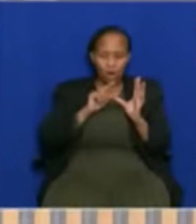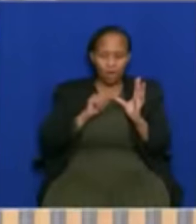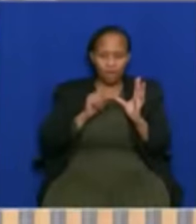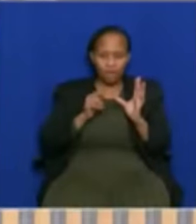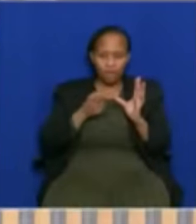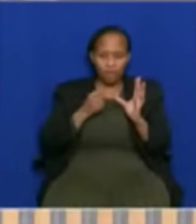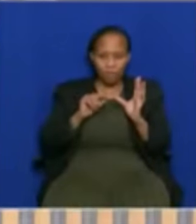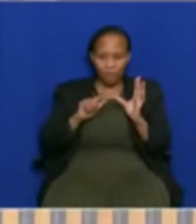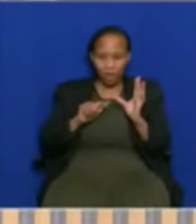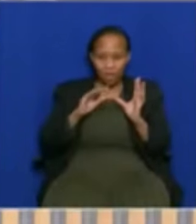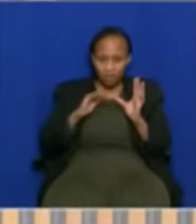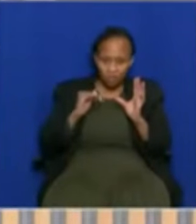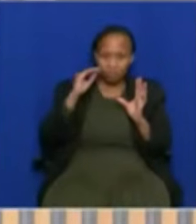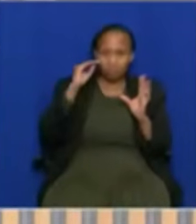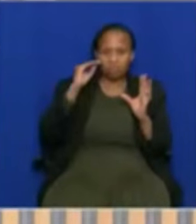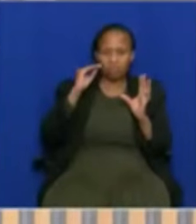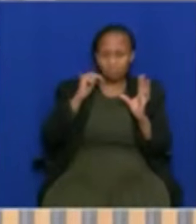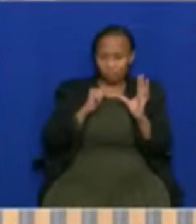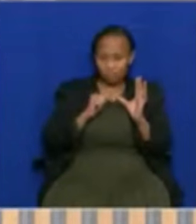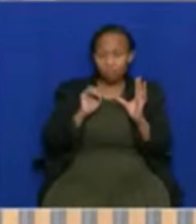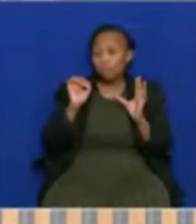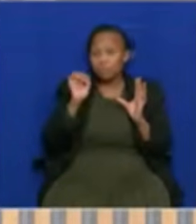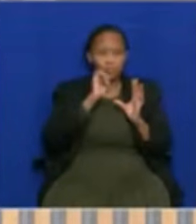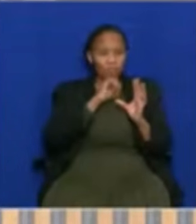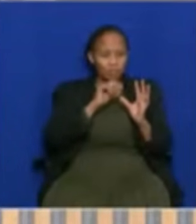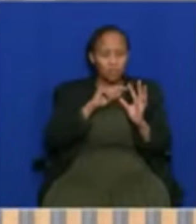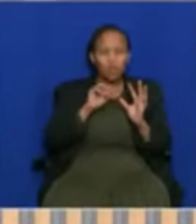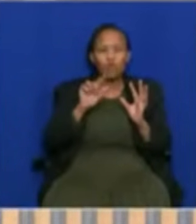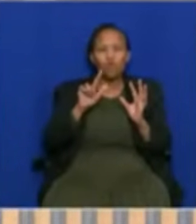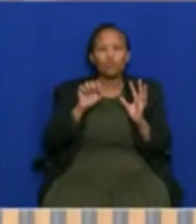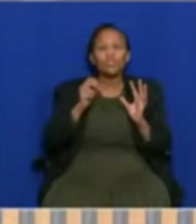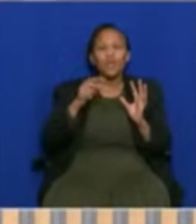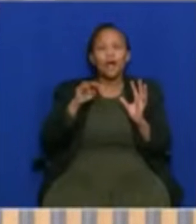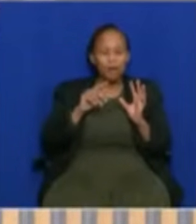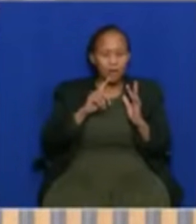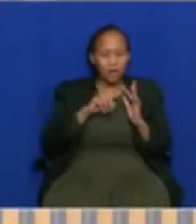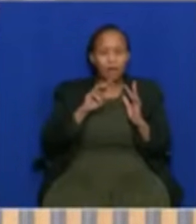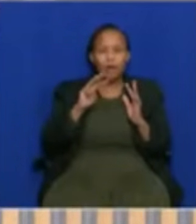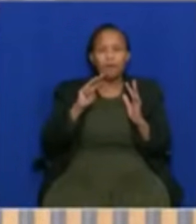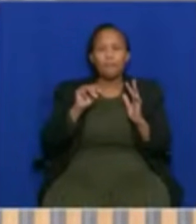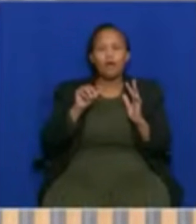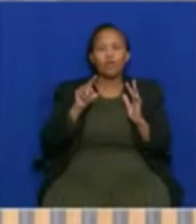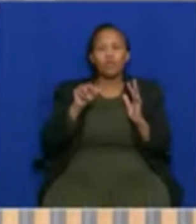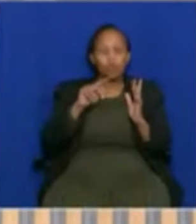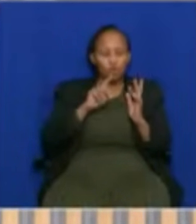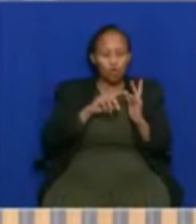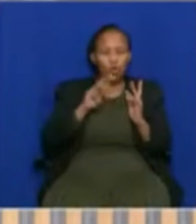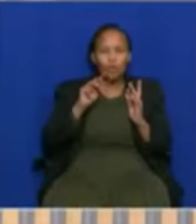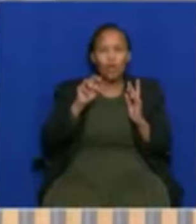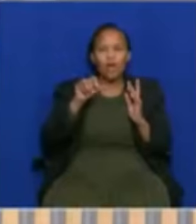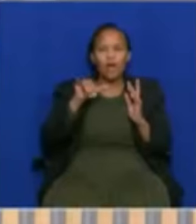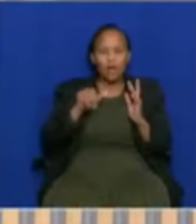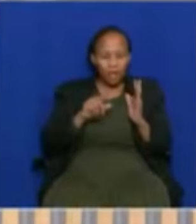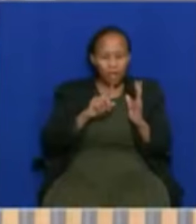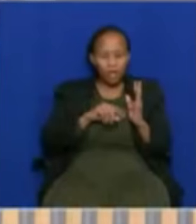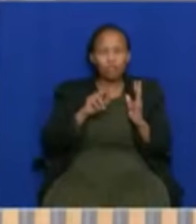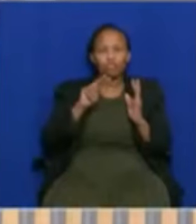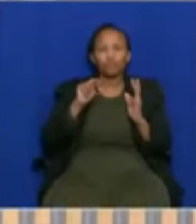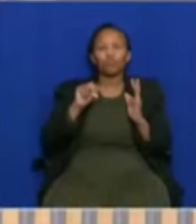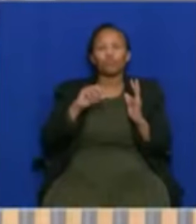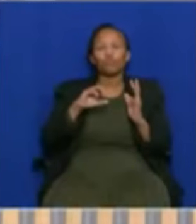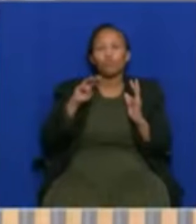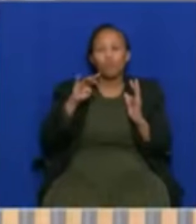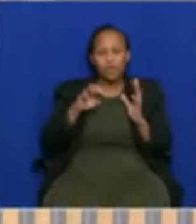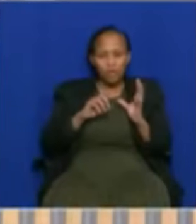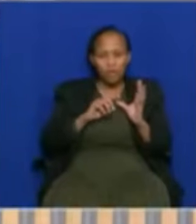complaint. Yes. The same with Lushaba, Madondo, Moyana, Ngube, Yes. Van Vuren, Mukwele, and Bobby. Yes. There